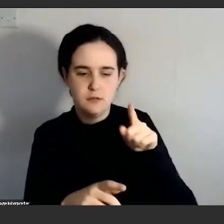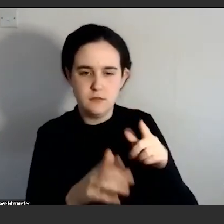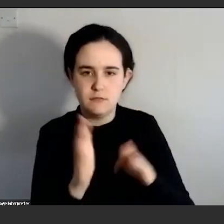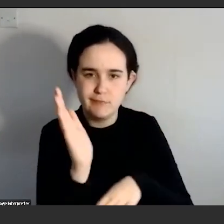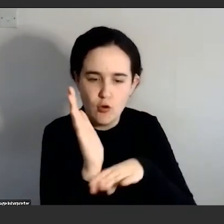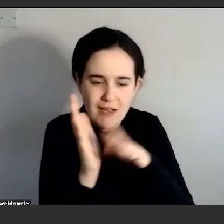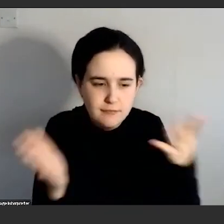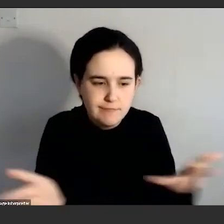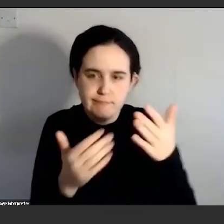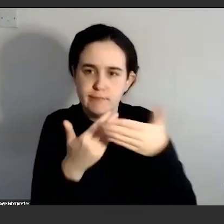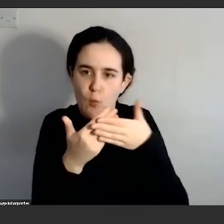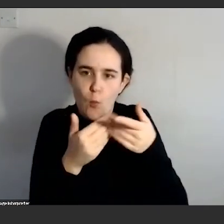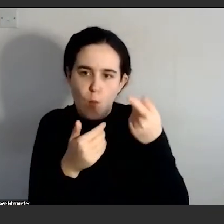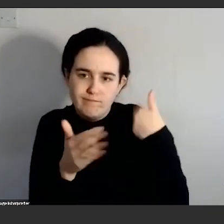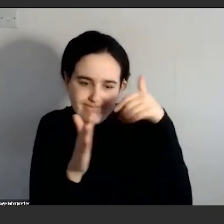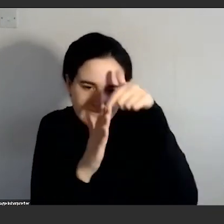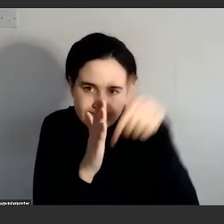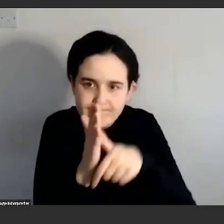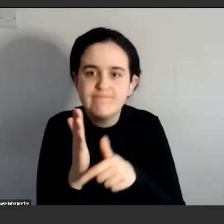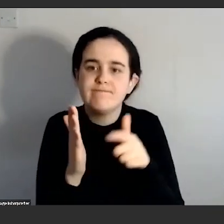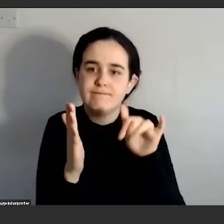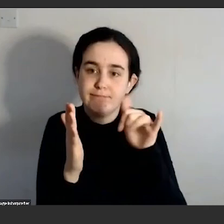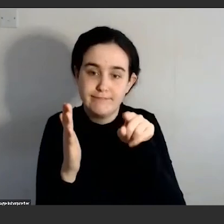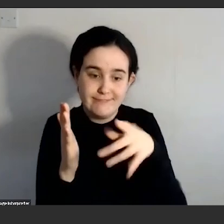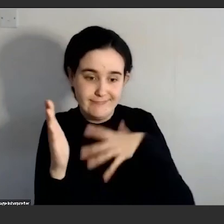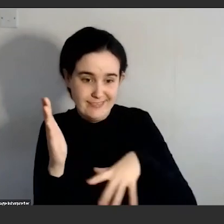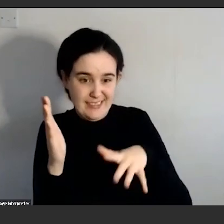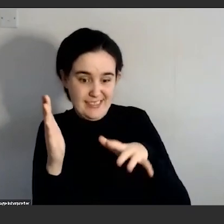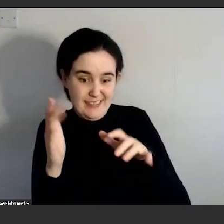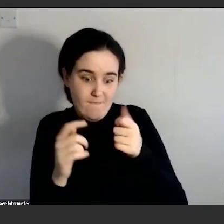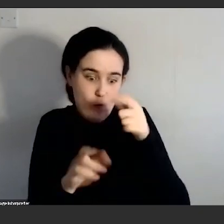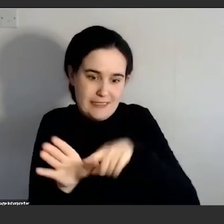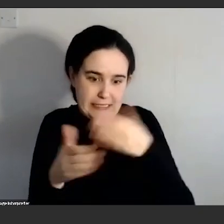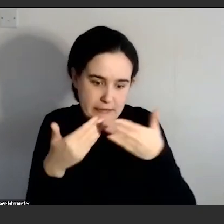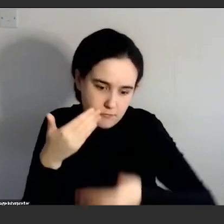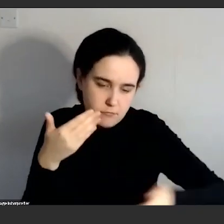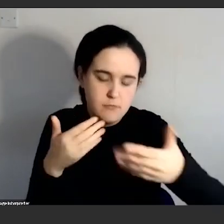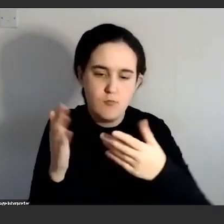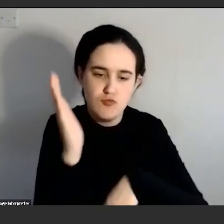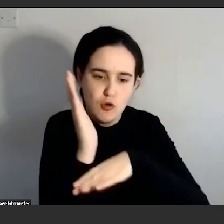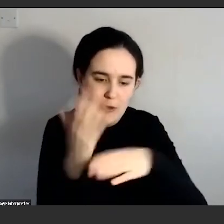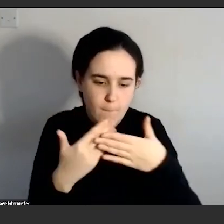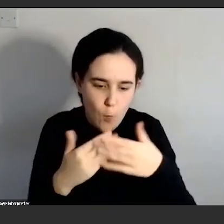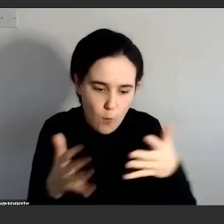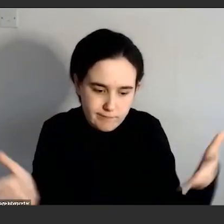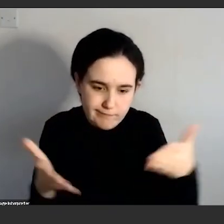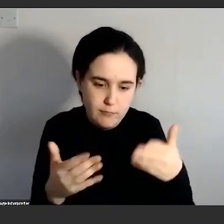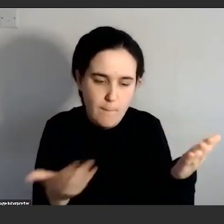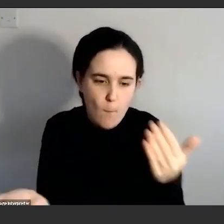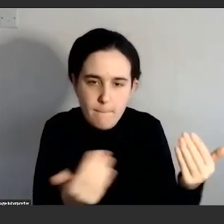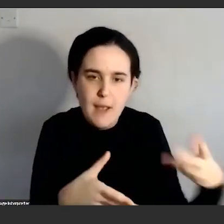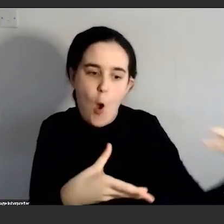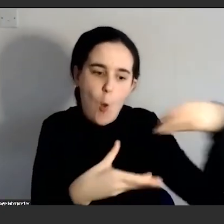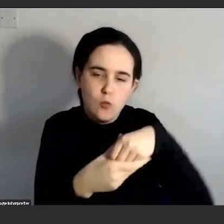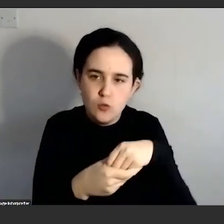a purposeful, push of including every single child and not